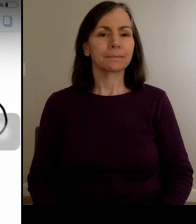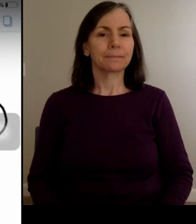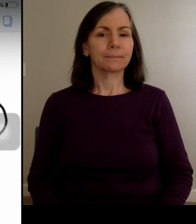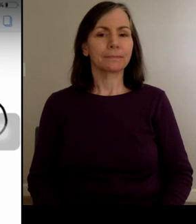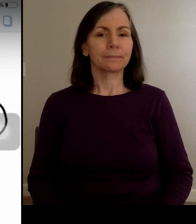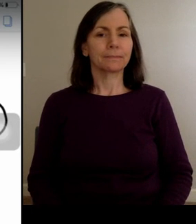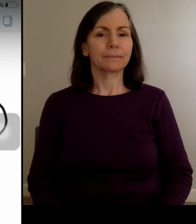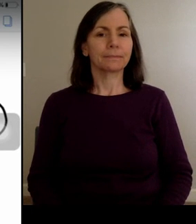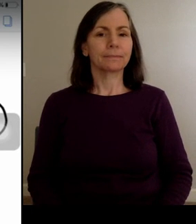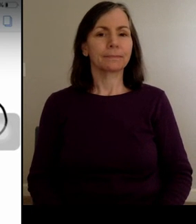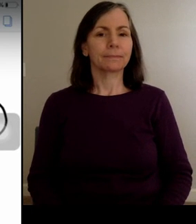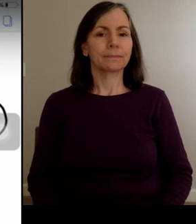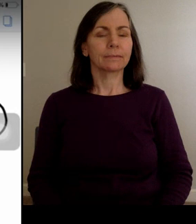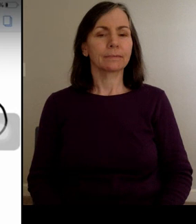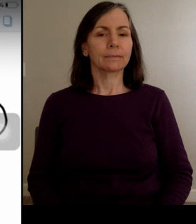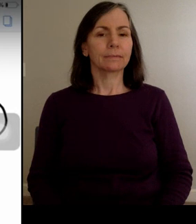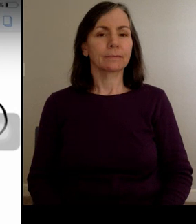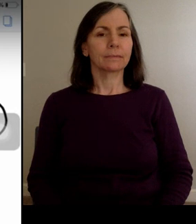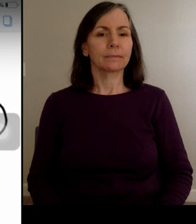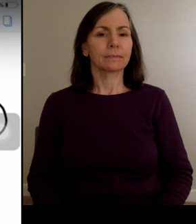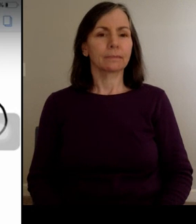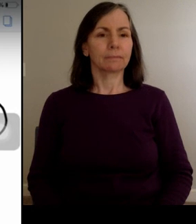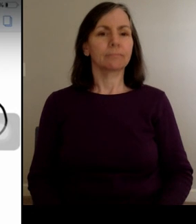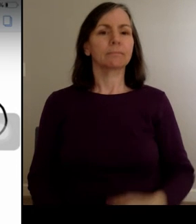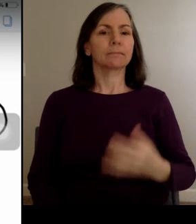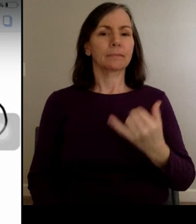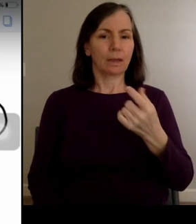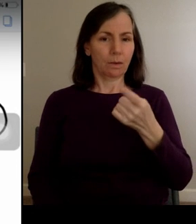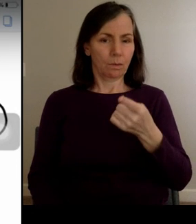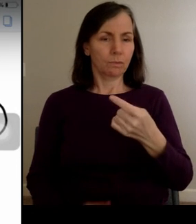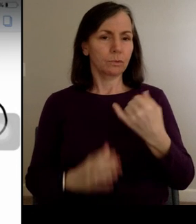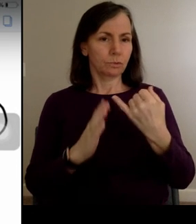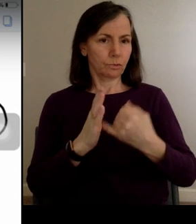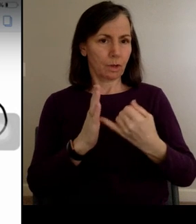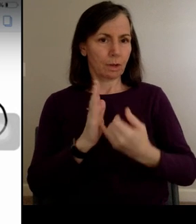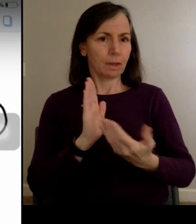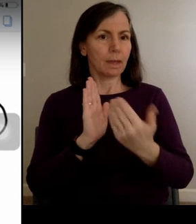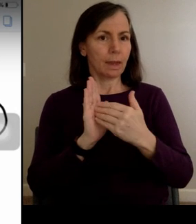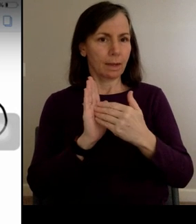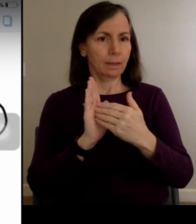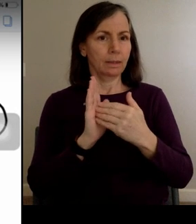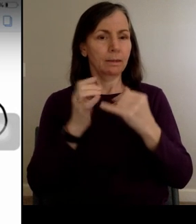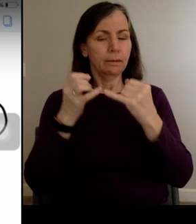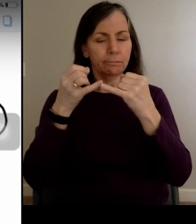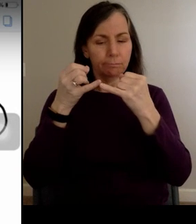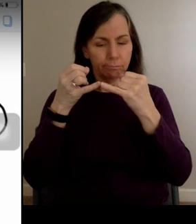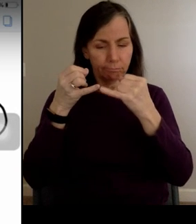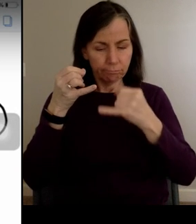So I'm going to draw a U that goes up.